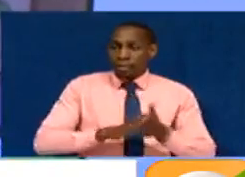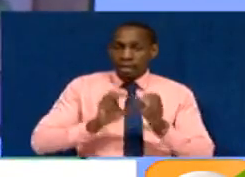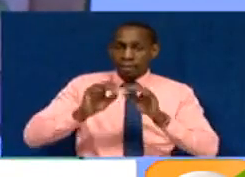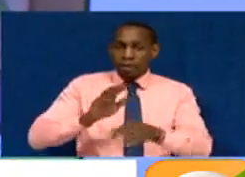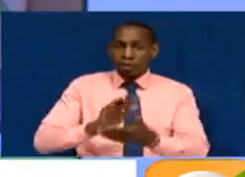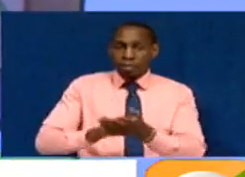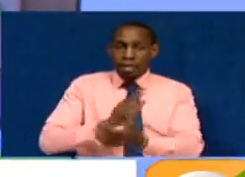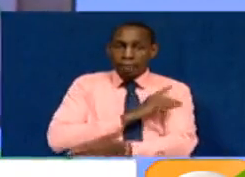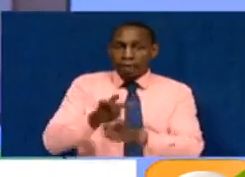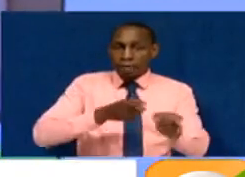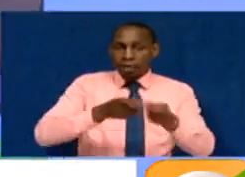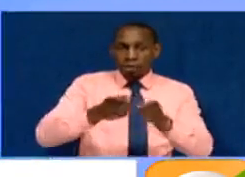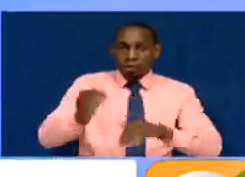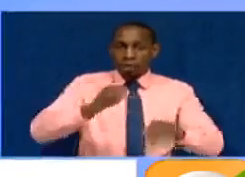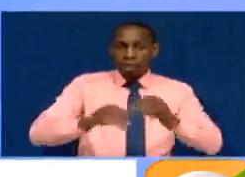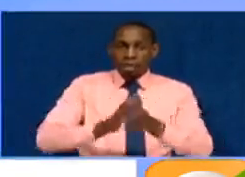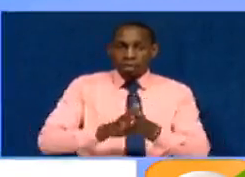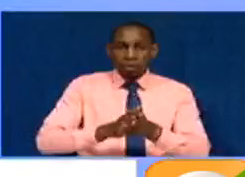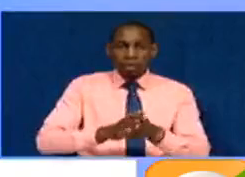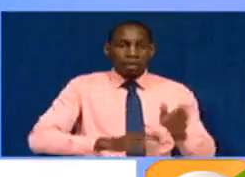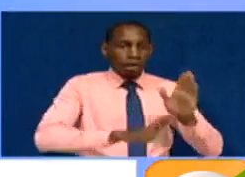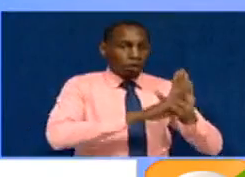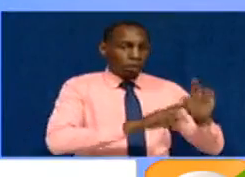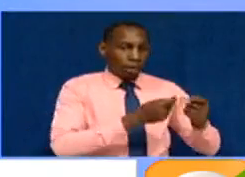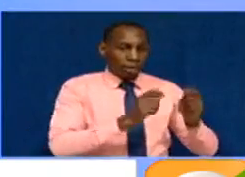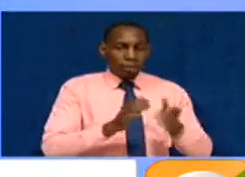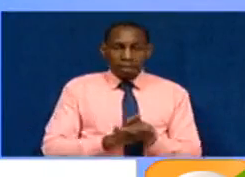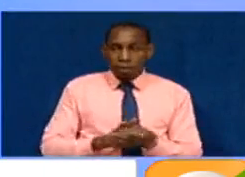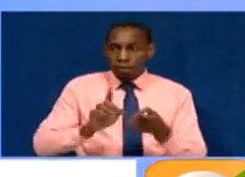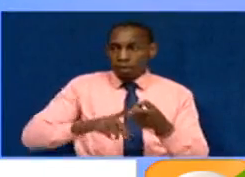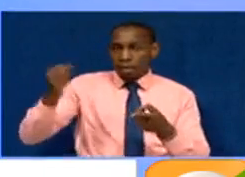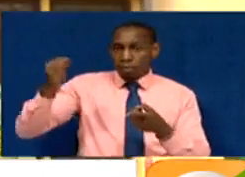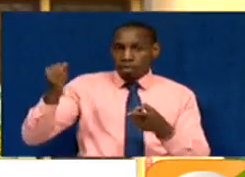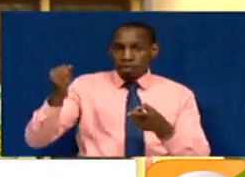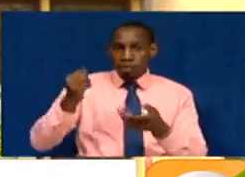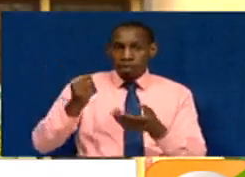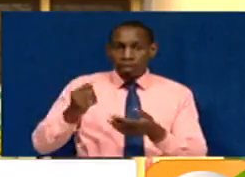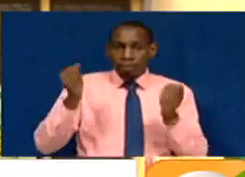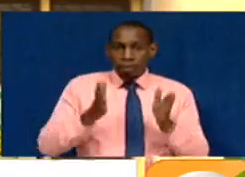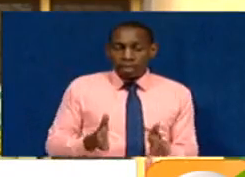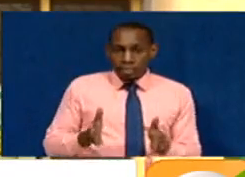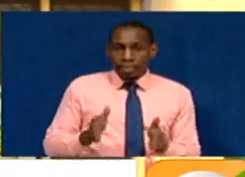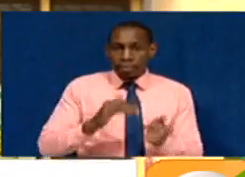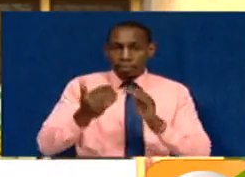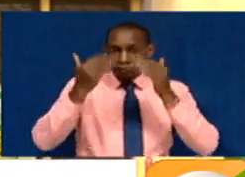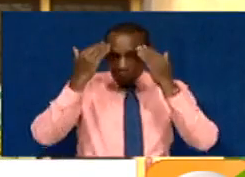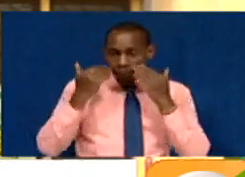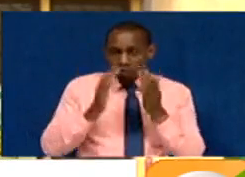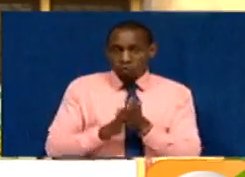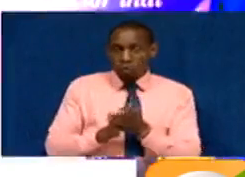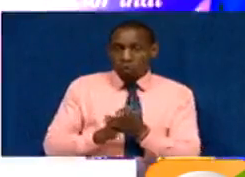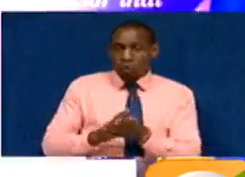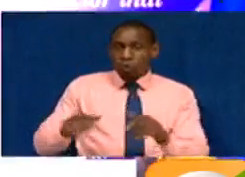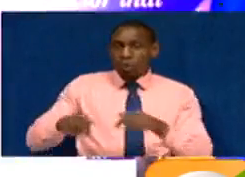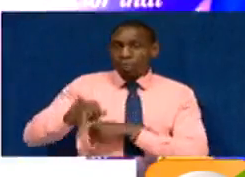loss of powers to rein in on electoral misconduct, adding that political players have been using the law courts to cripple the